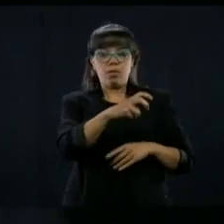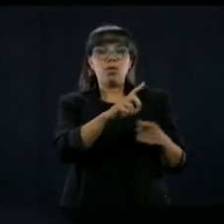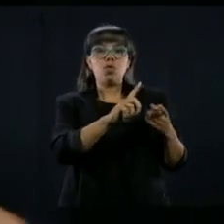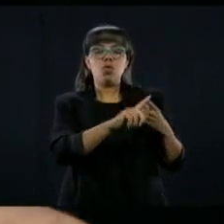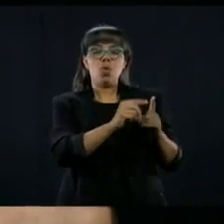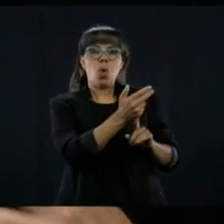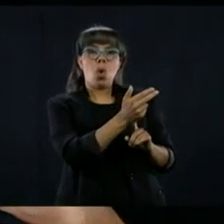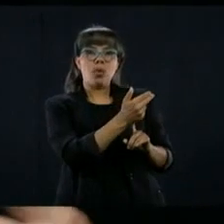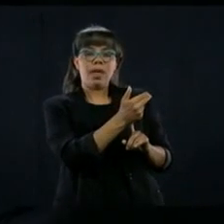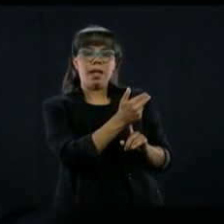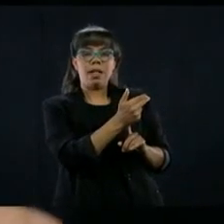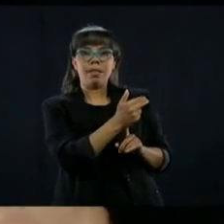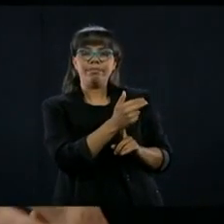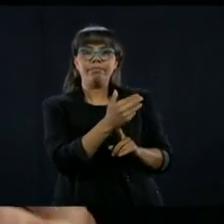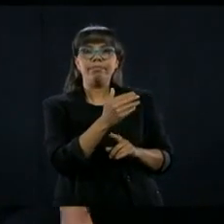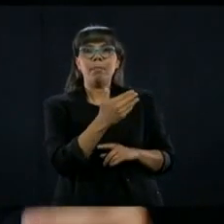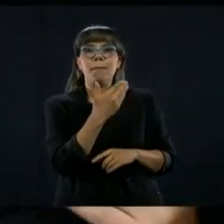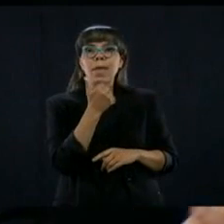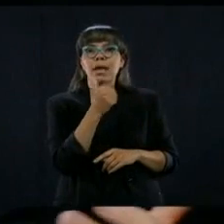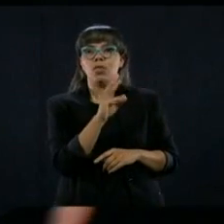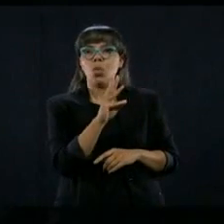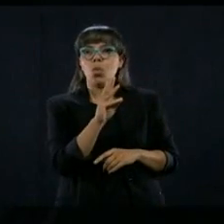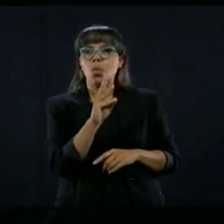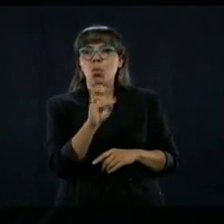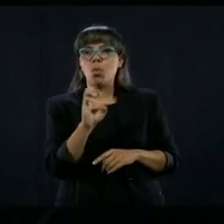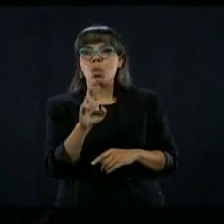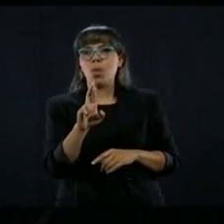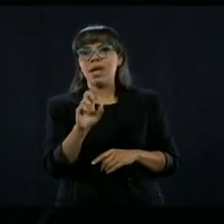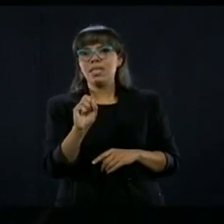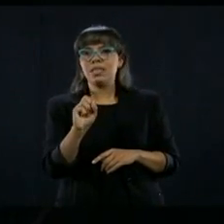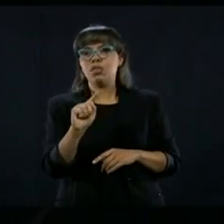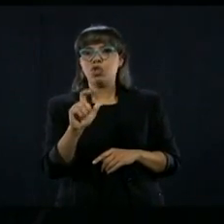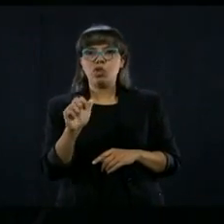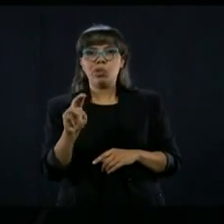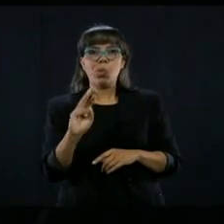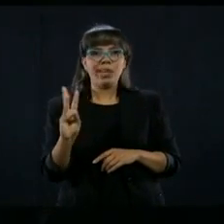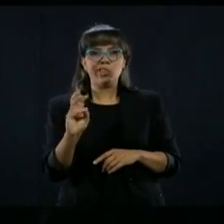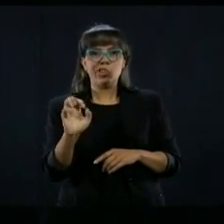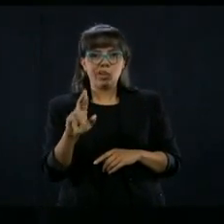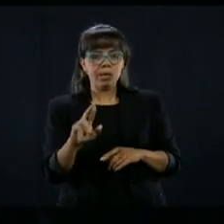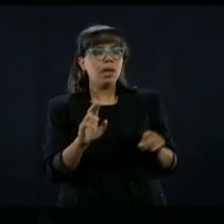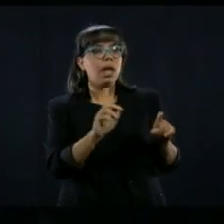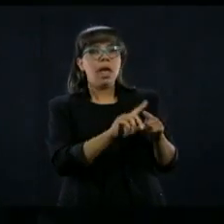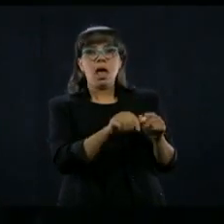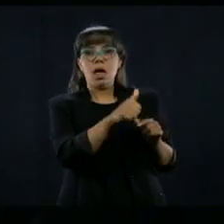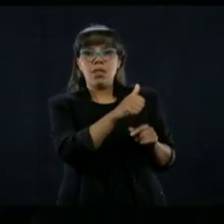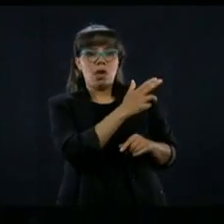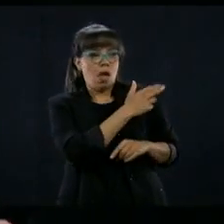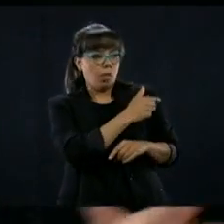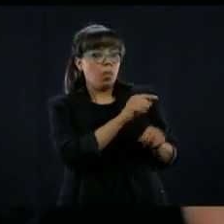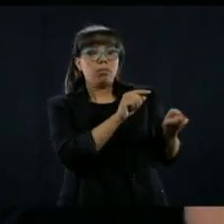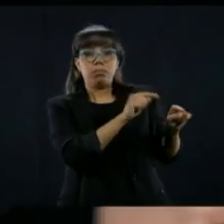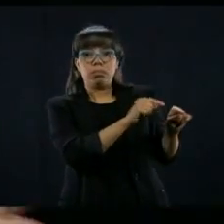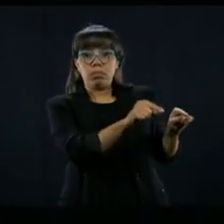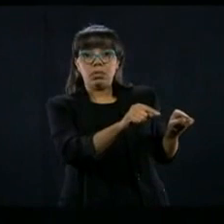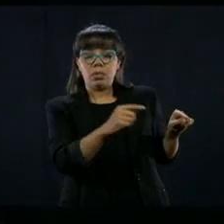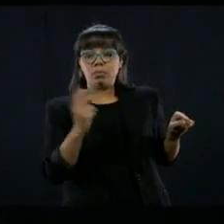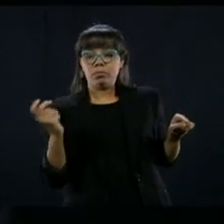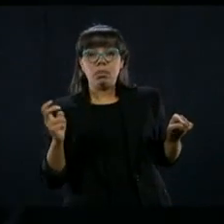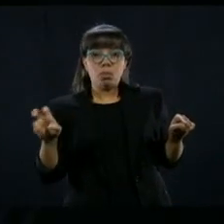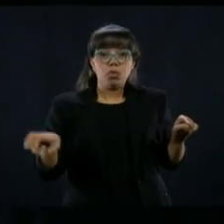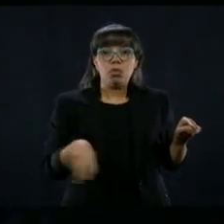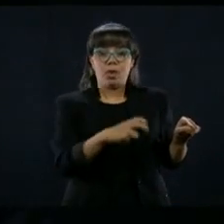So that's the first move. It's done. Like, for example, I think at Maisonneuve-Rosemont, it's more than 70 patients that